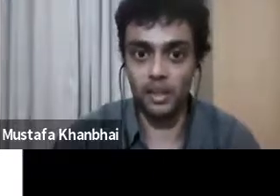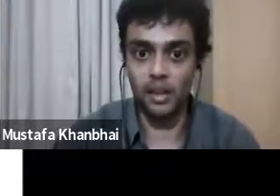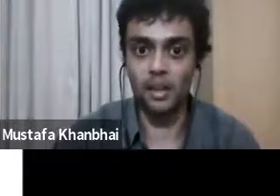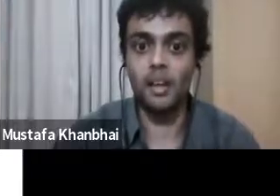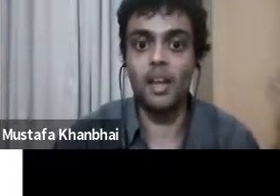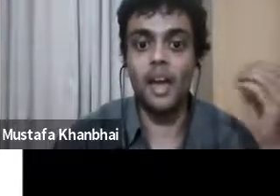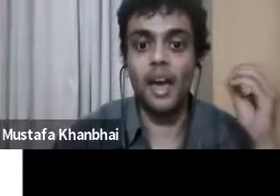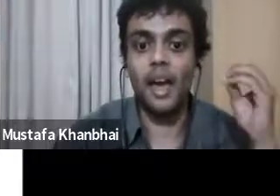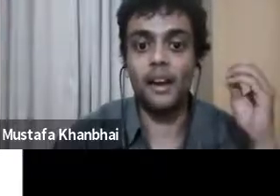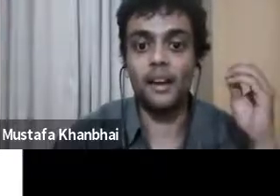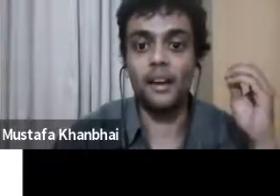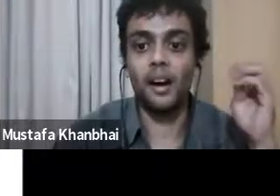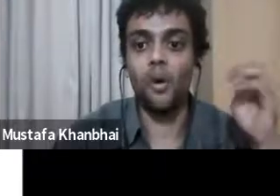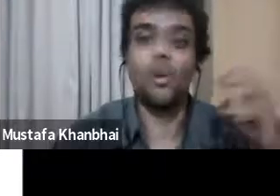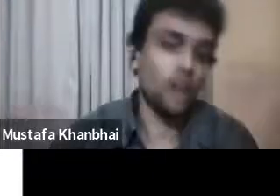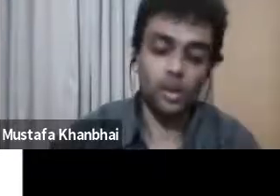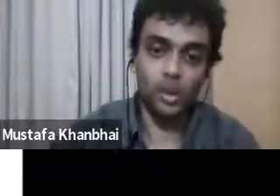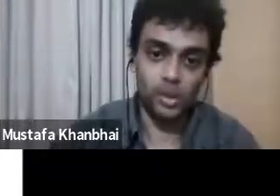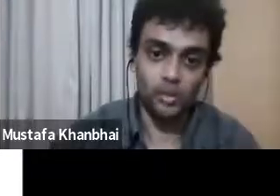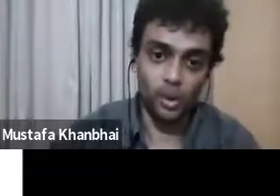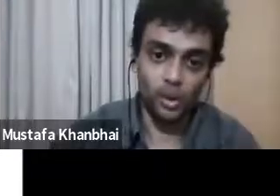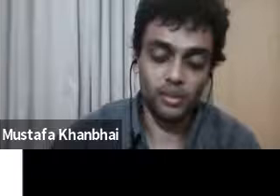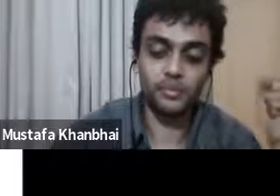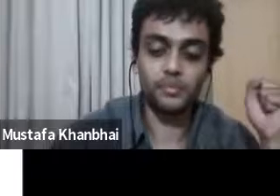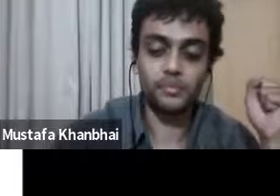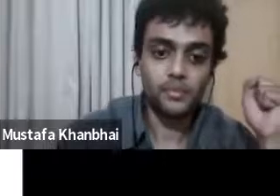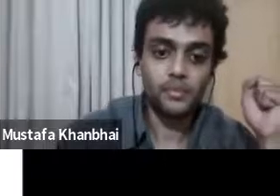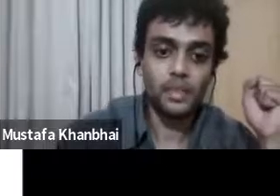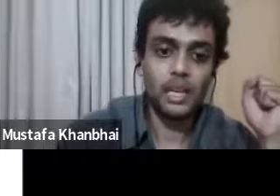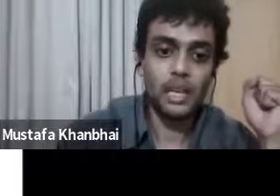people, etc., and or archaeological photography.